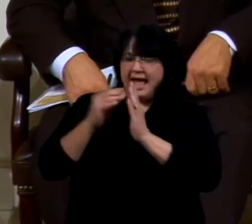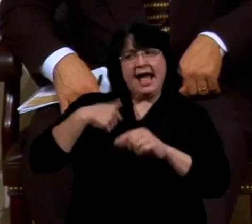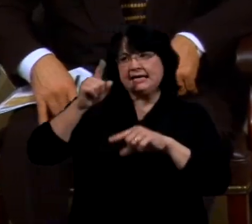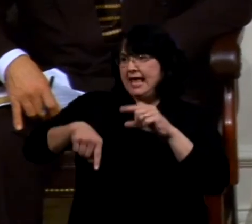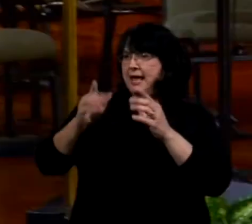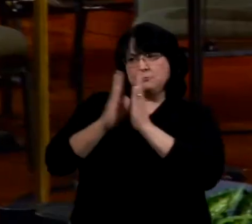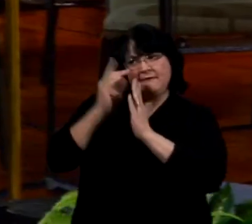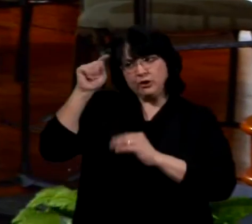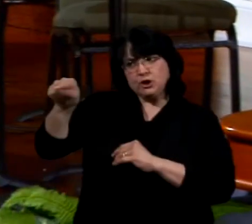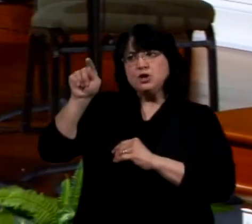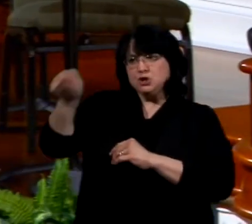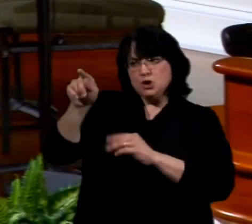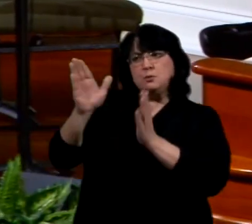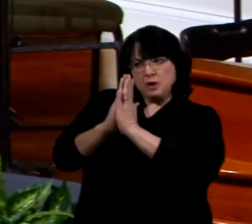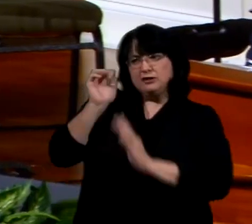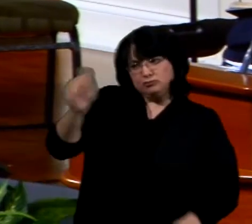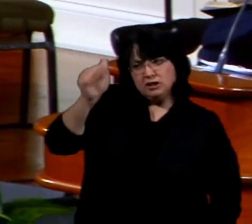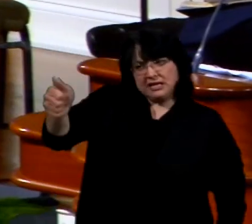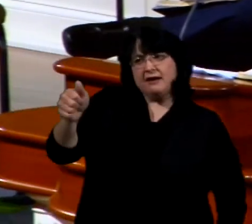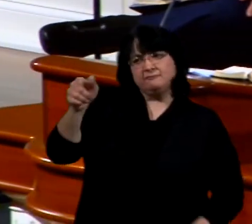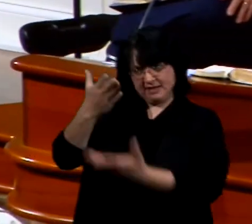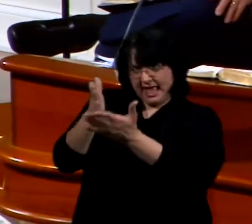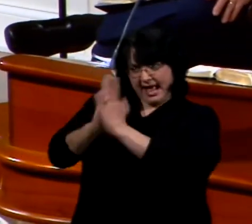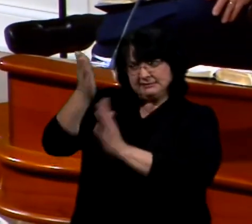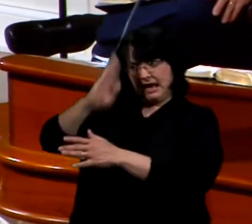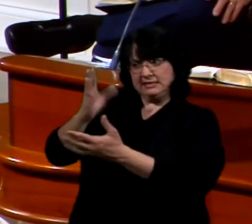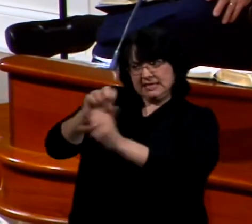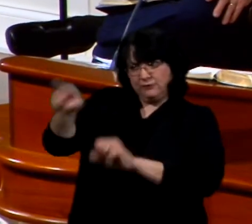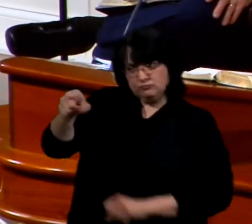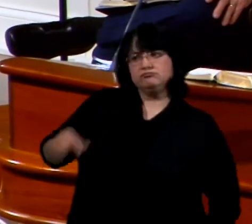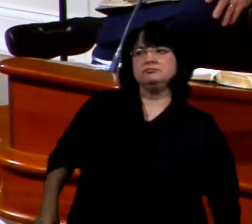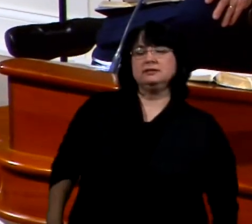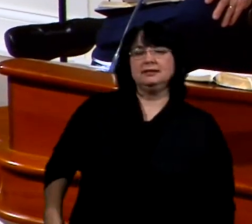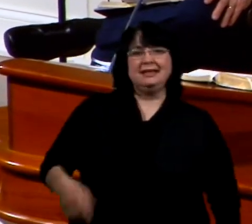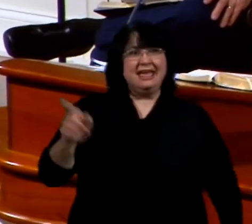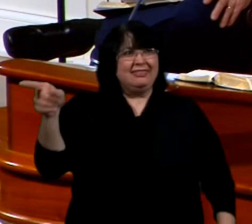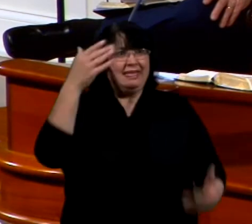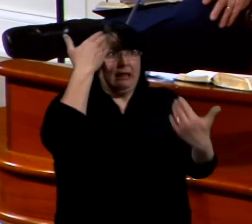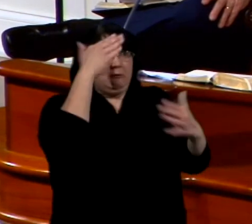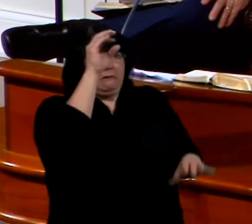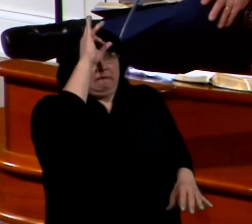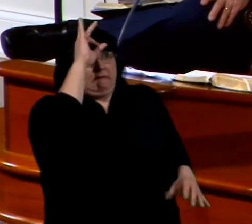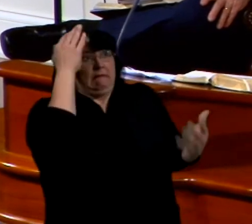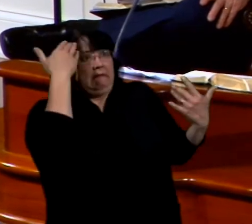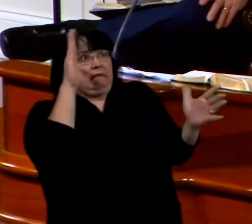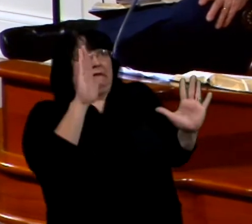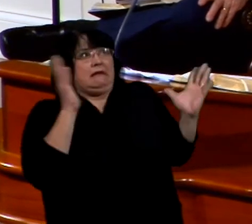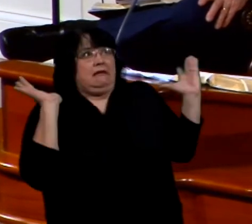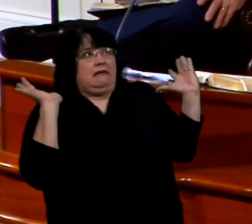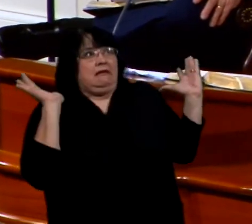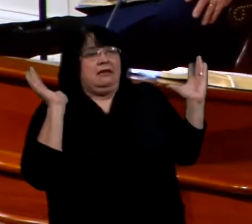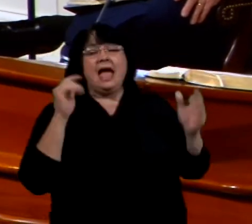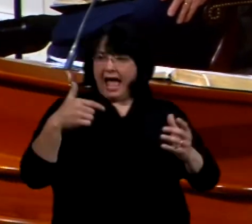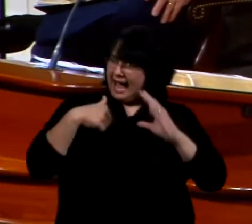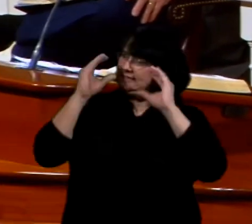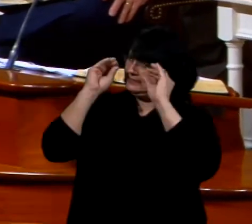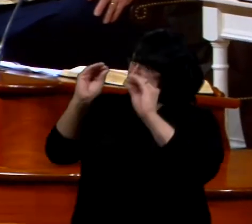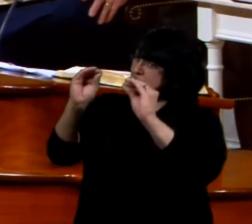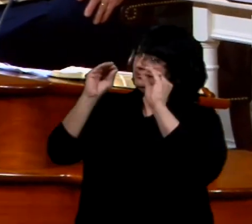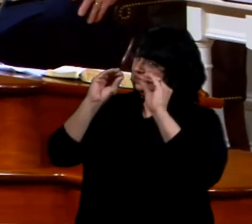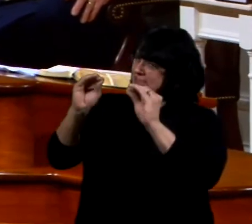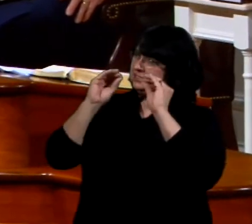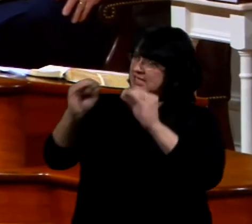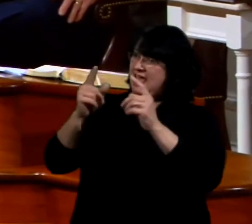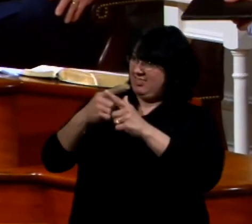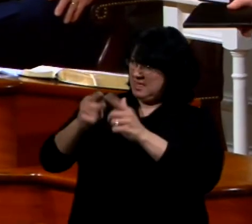you. You're going to pray, and you ask God to save you. This person don't know anything. I've taught them up to this point, and then